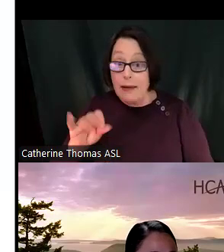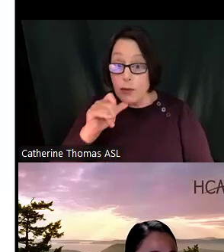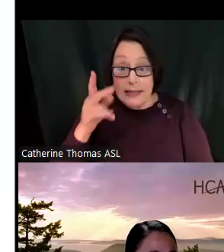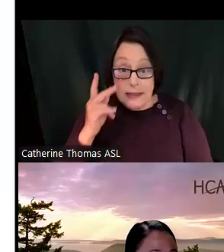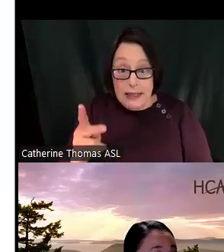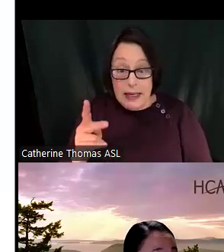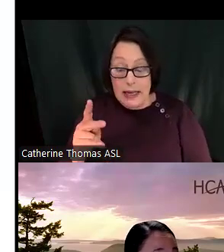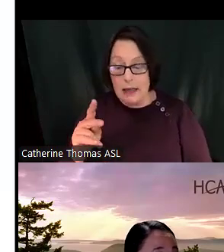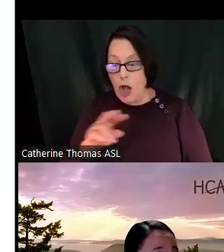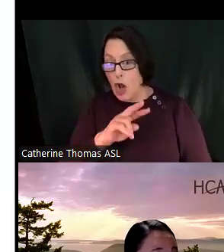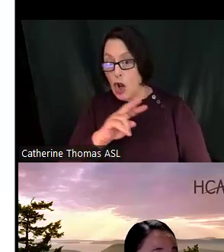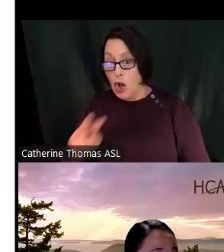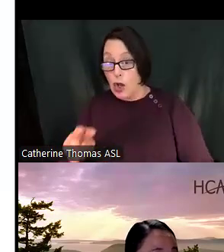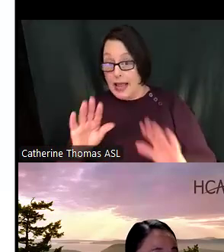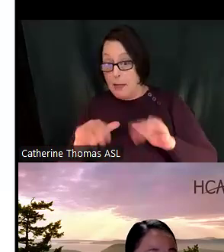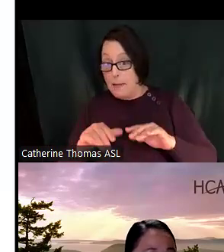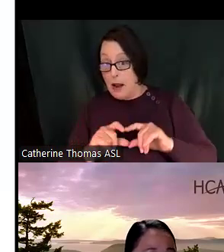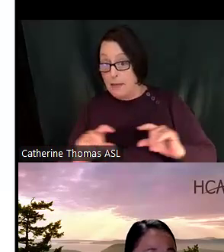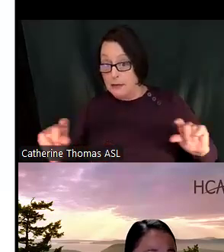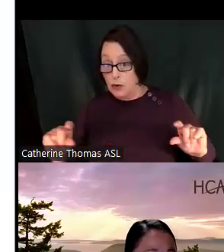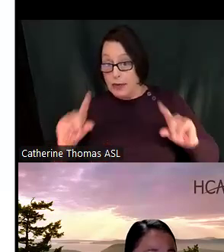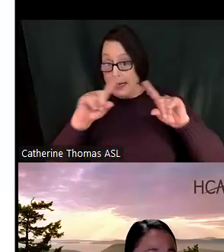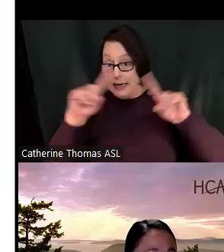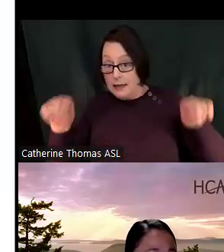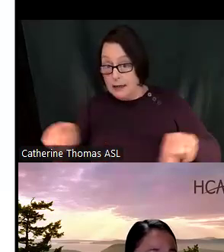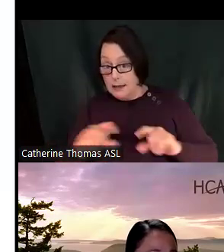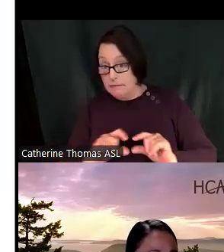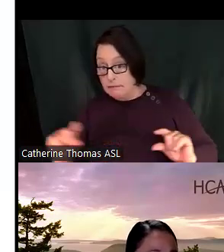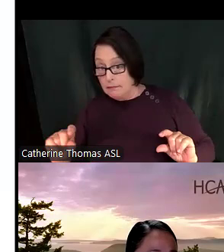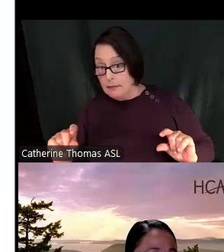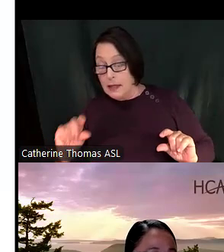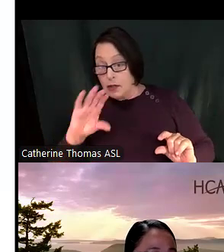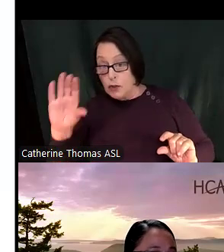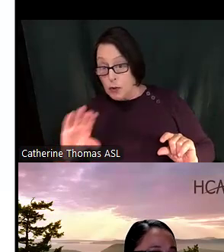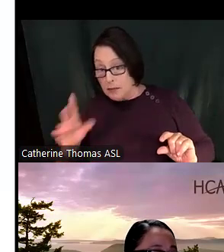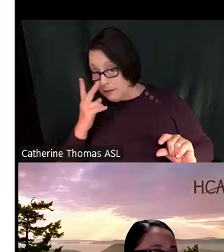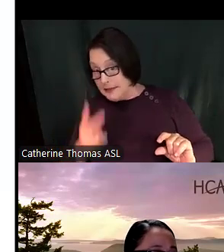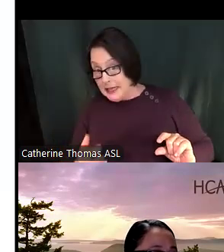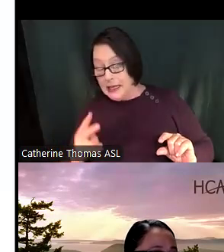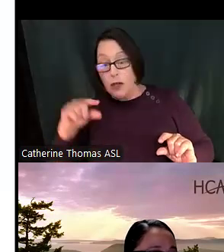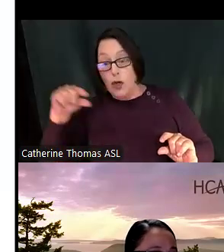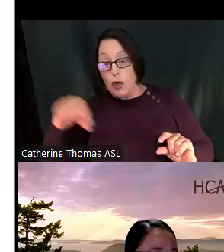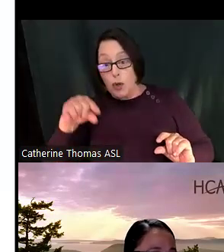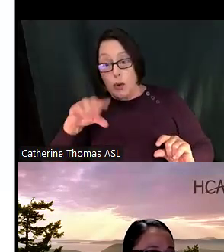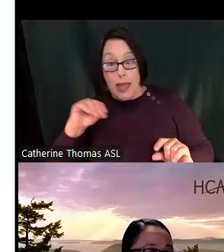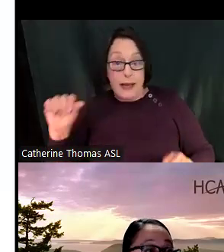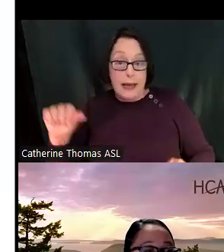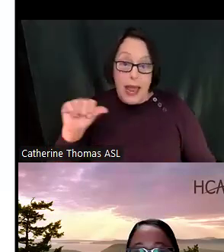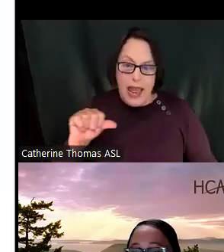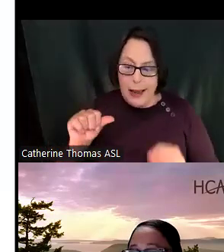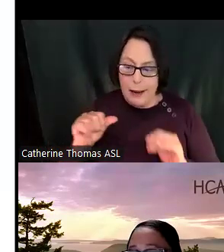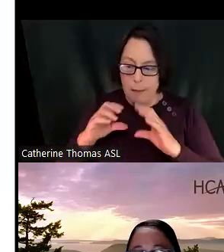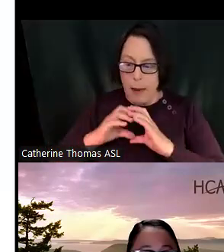again, navigate to the bottom of your screen in Zoom and you'll see a Q&A kind of